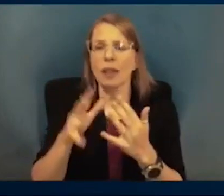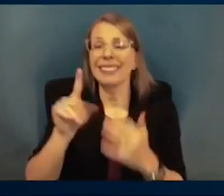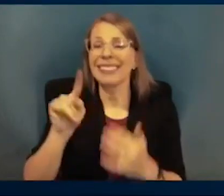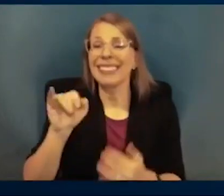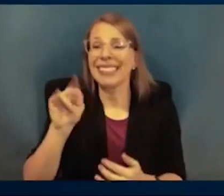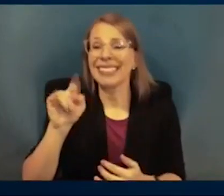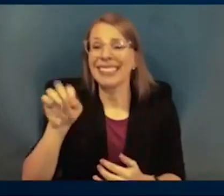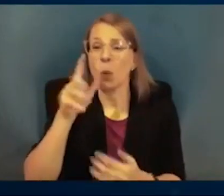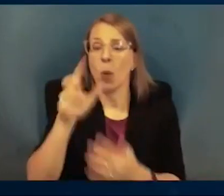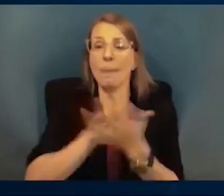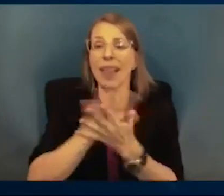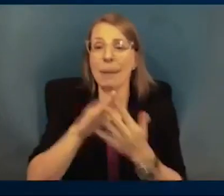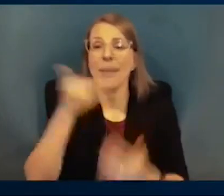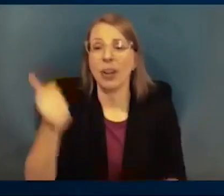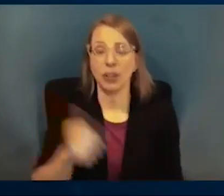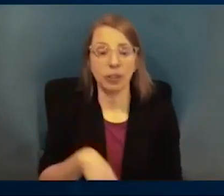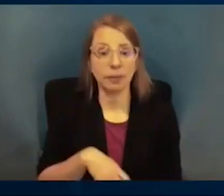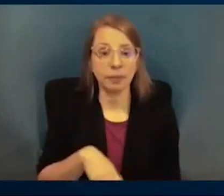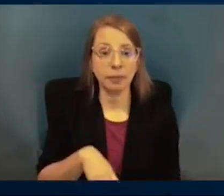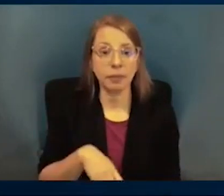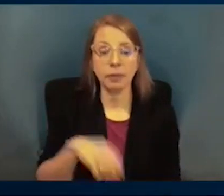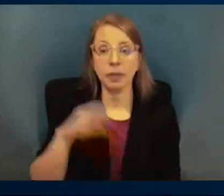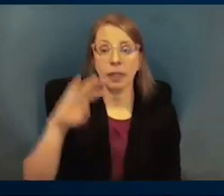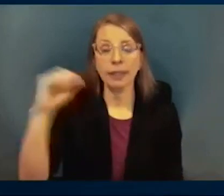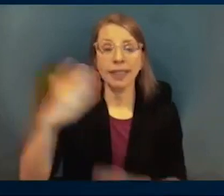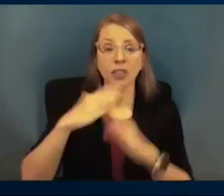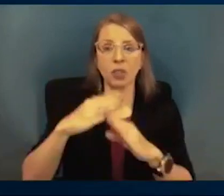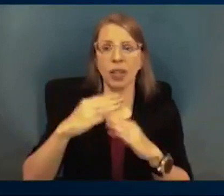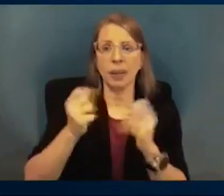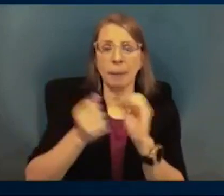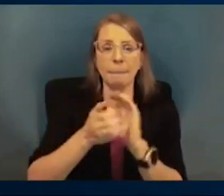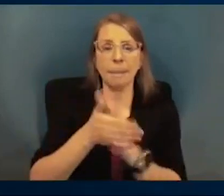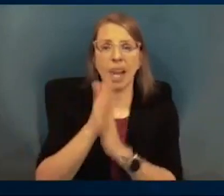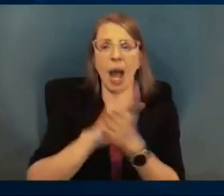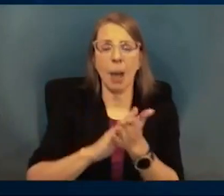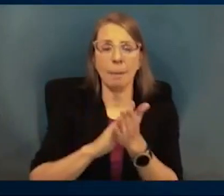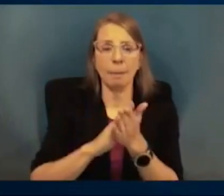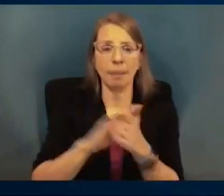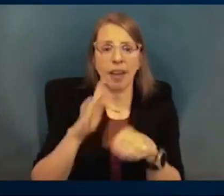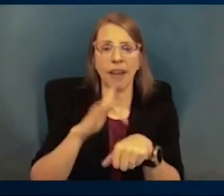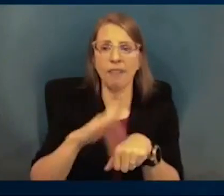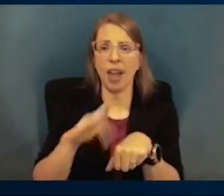says, when did sunscreen become widely available to the public without a prescription?